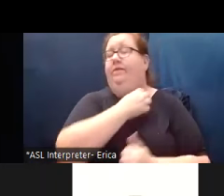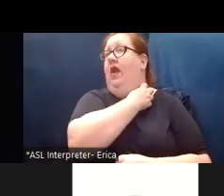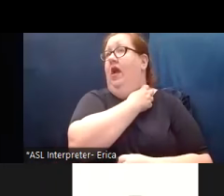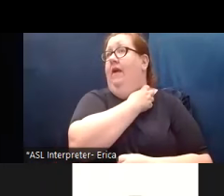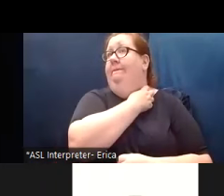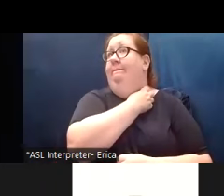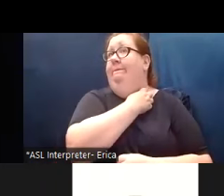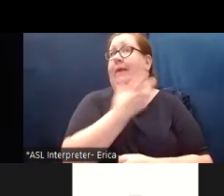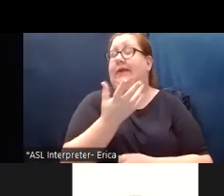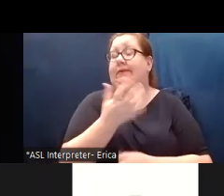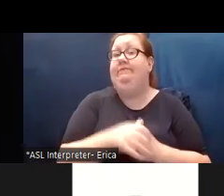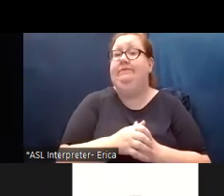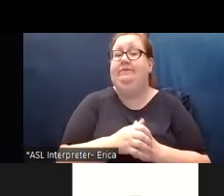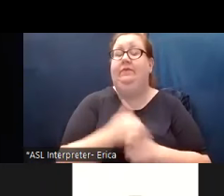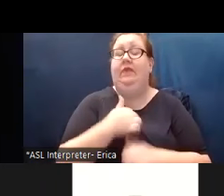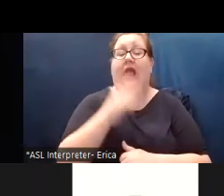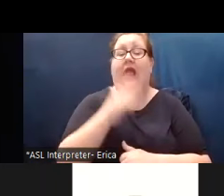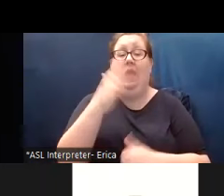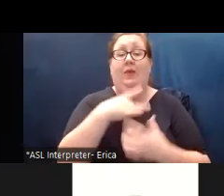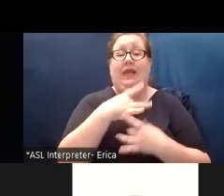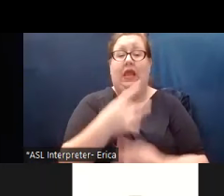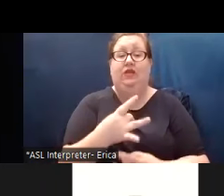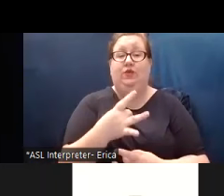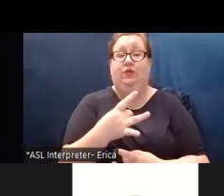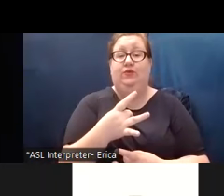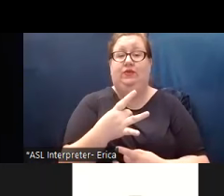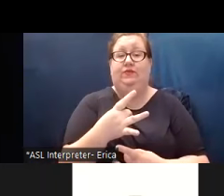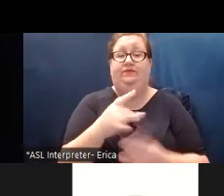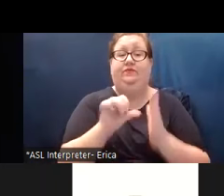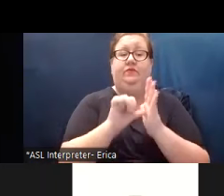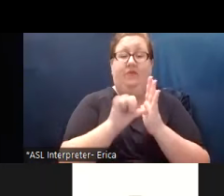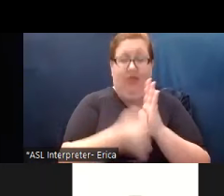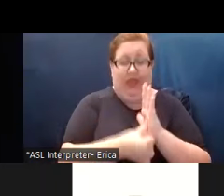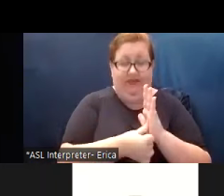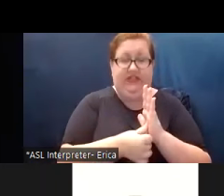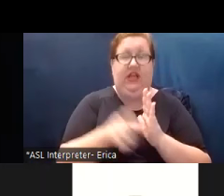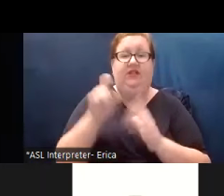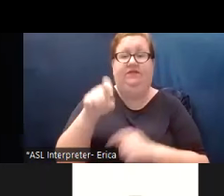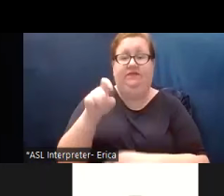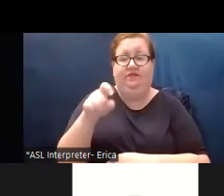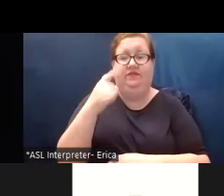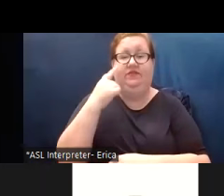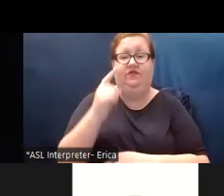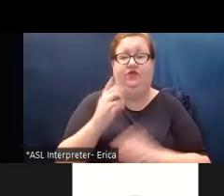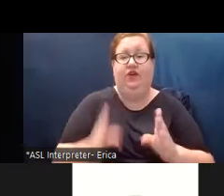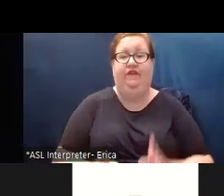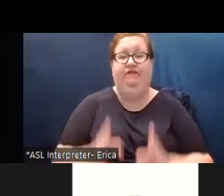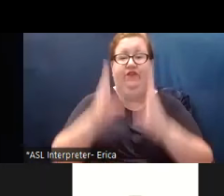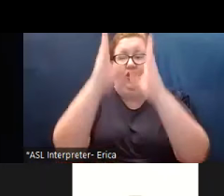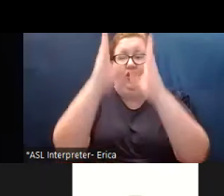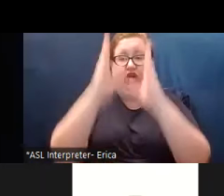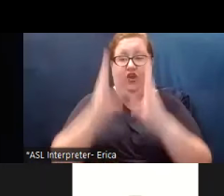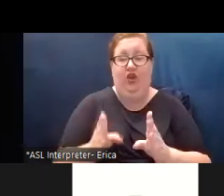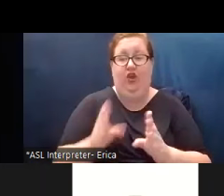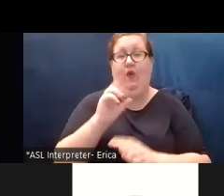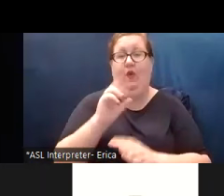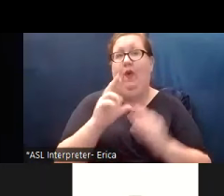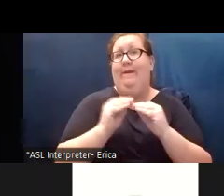I would like to emphasize the need for vertical or